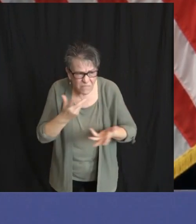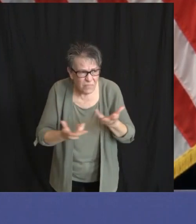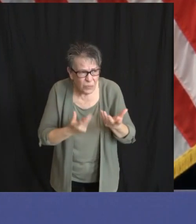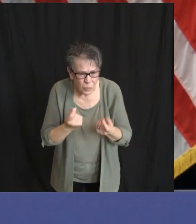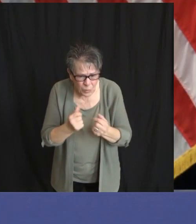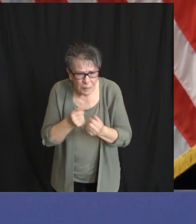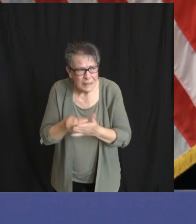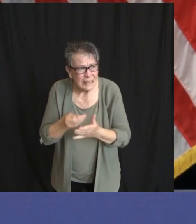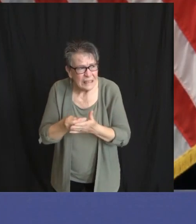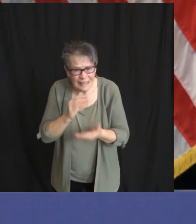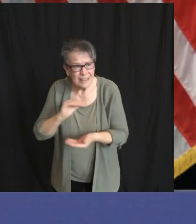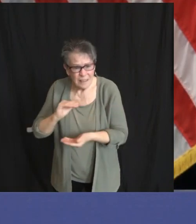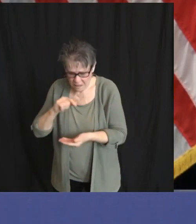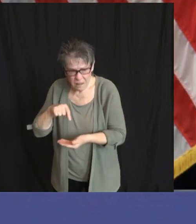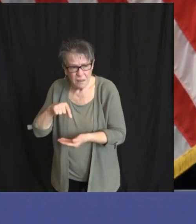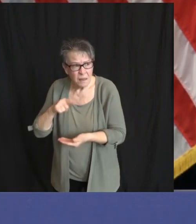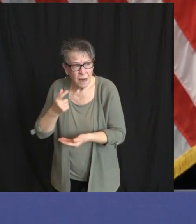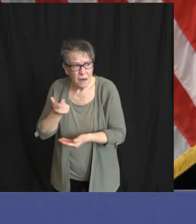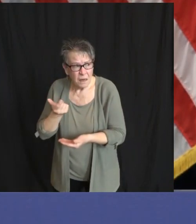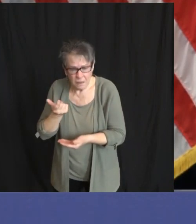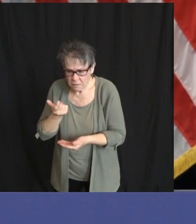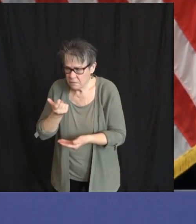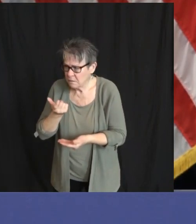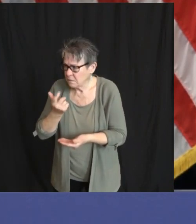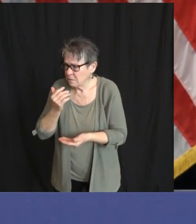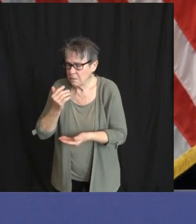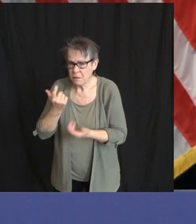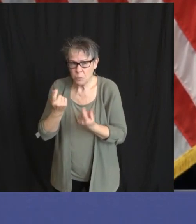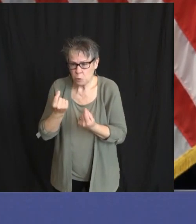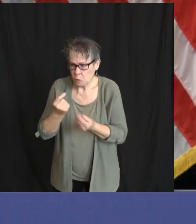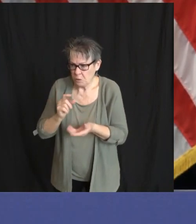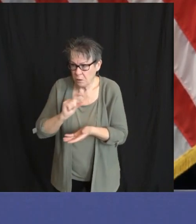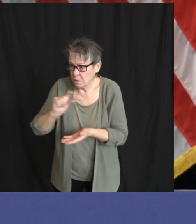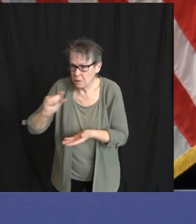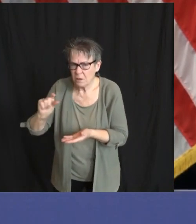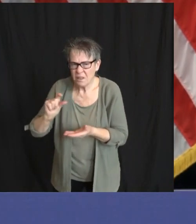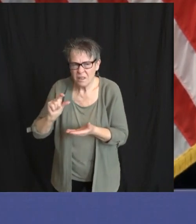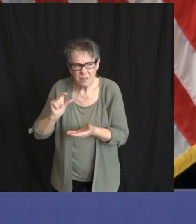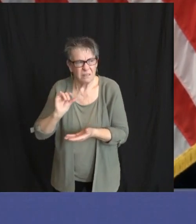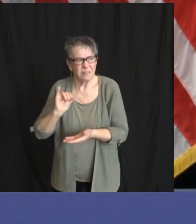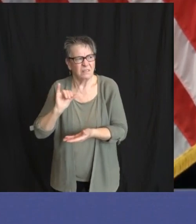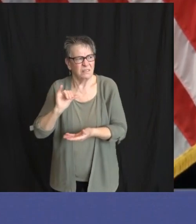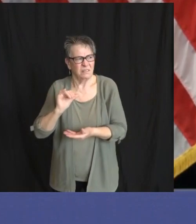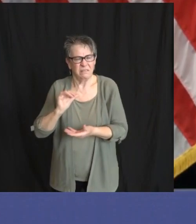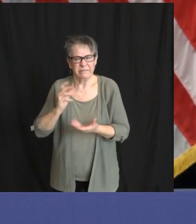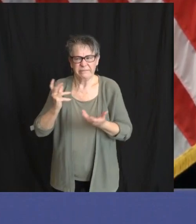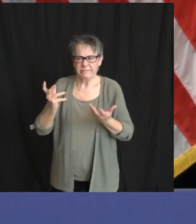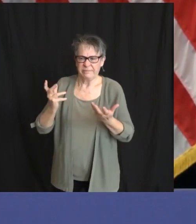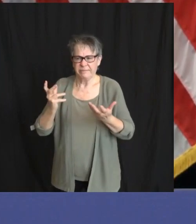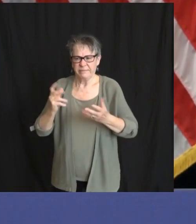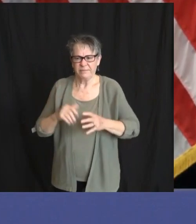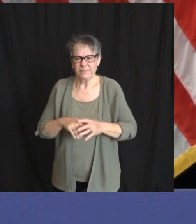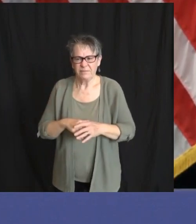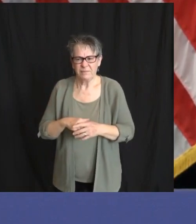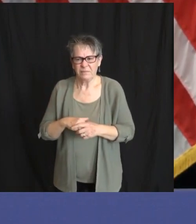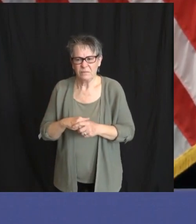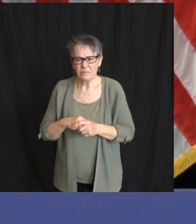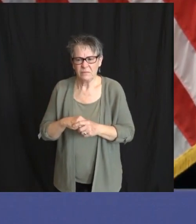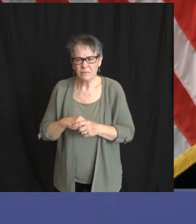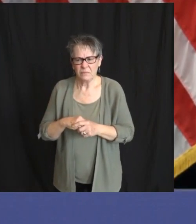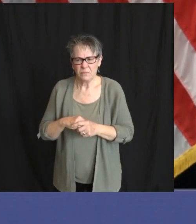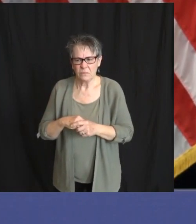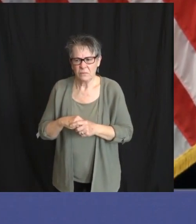of the NGA, Republican governor from Maryland. It's not just a Democratic need, it's not just a New Jersey need, and it is literally